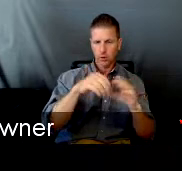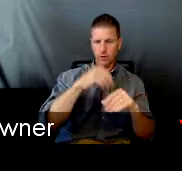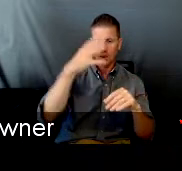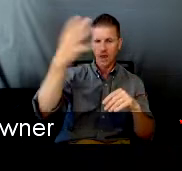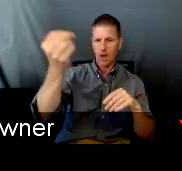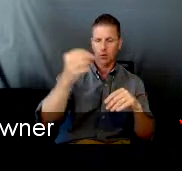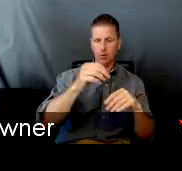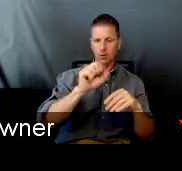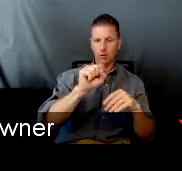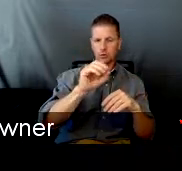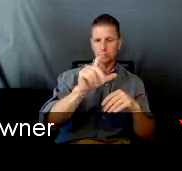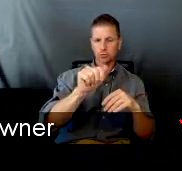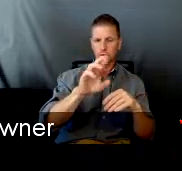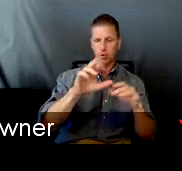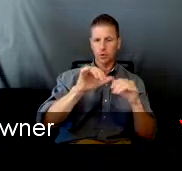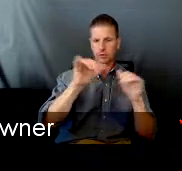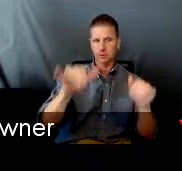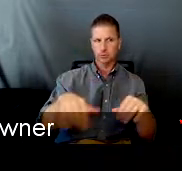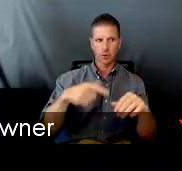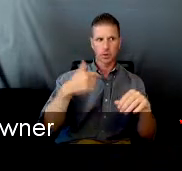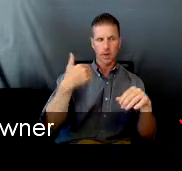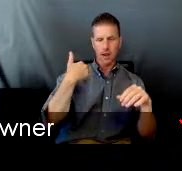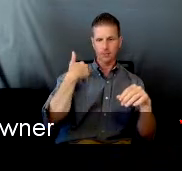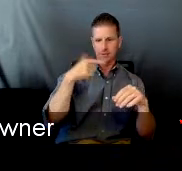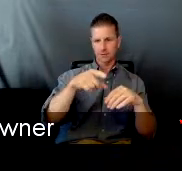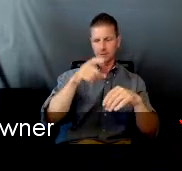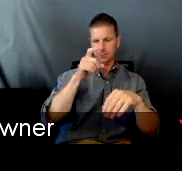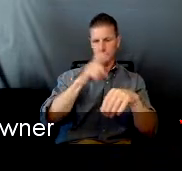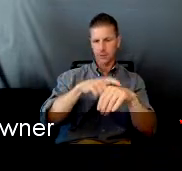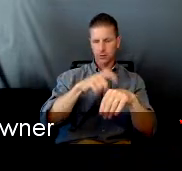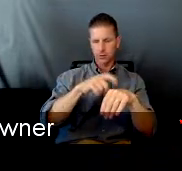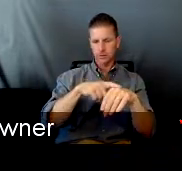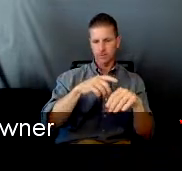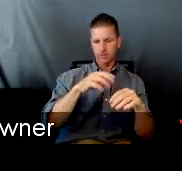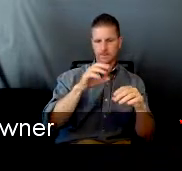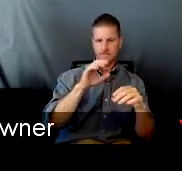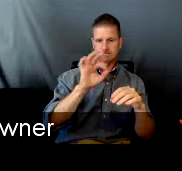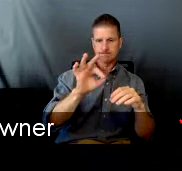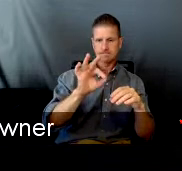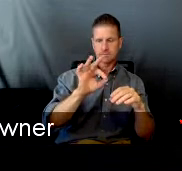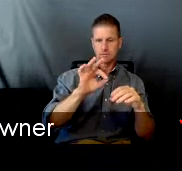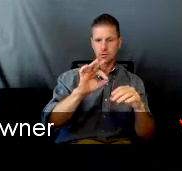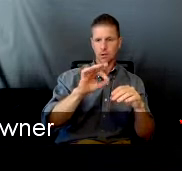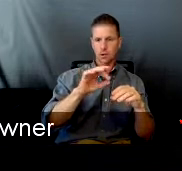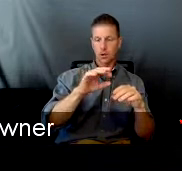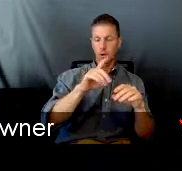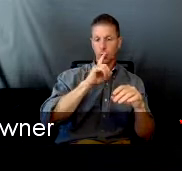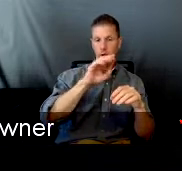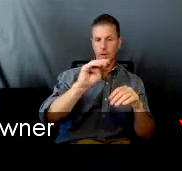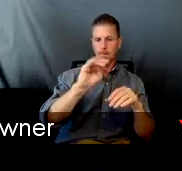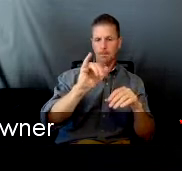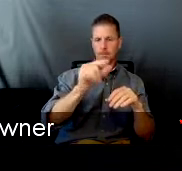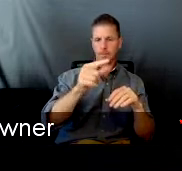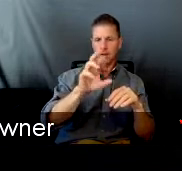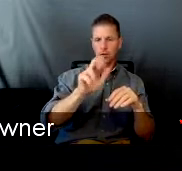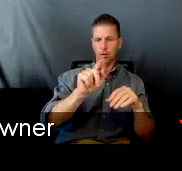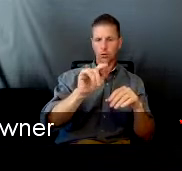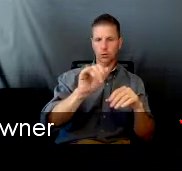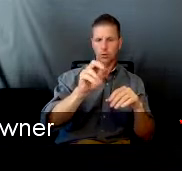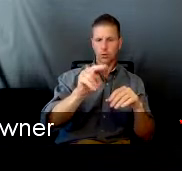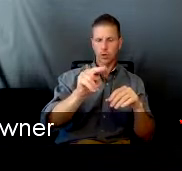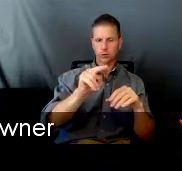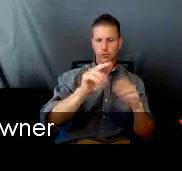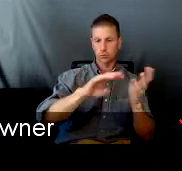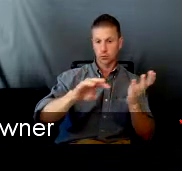system. We have this period of planetary migration that disrupted the